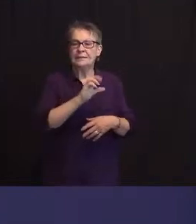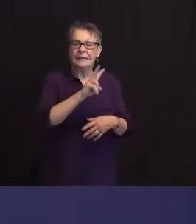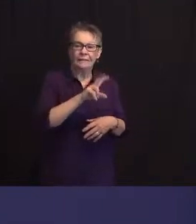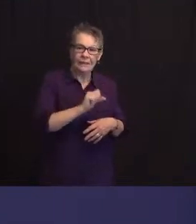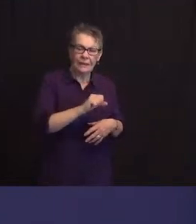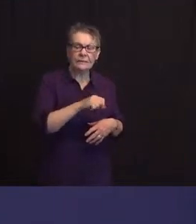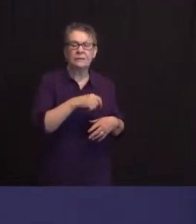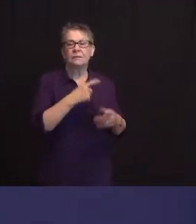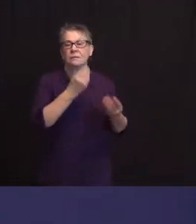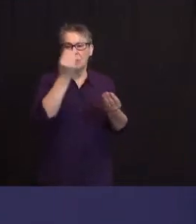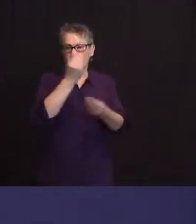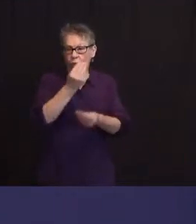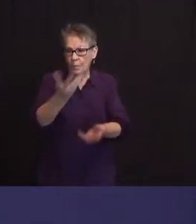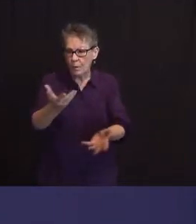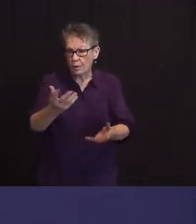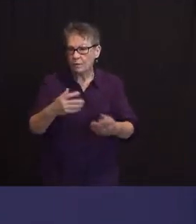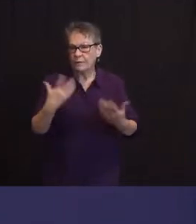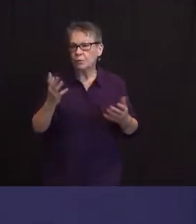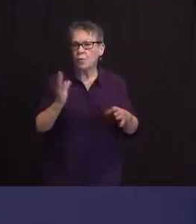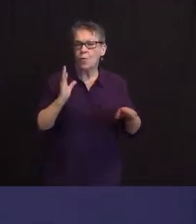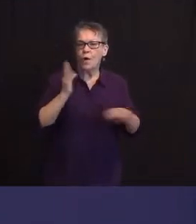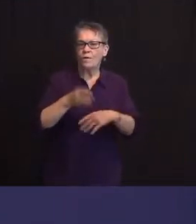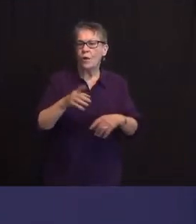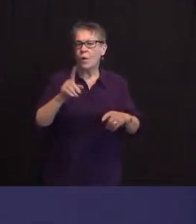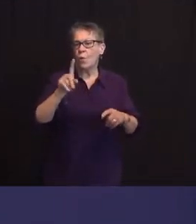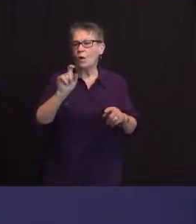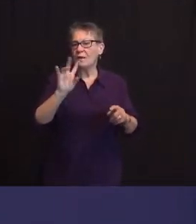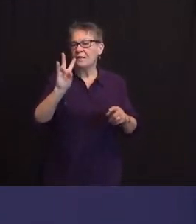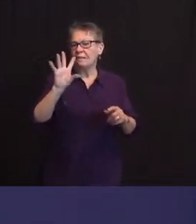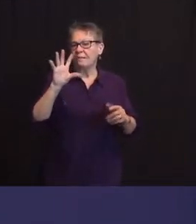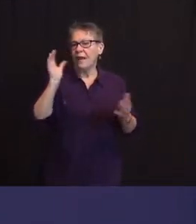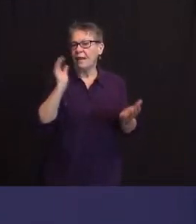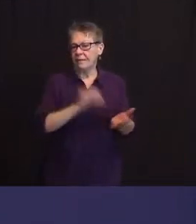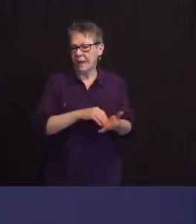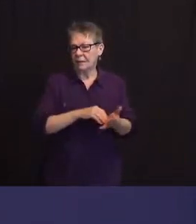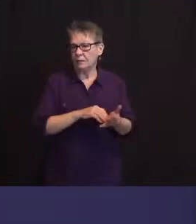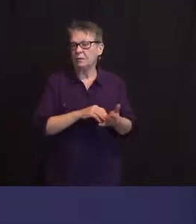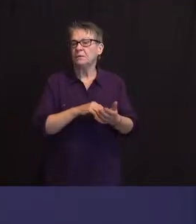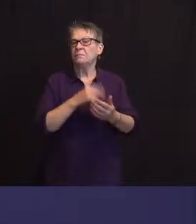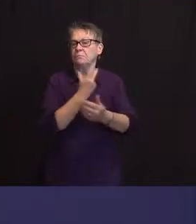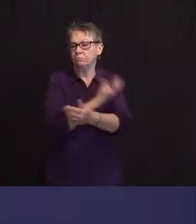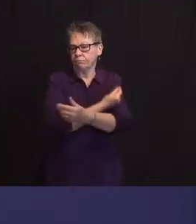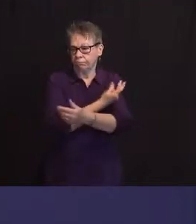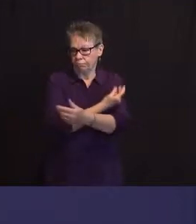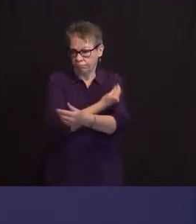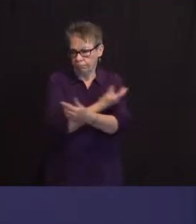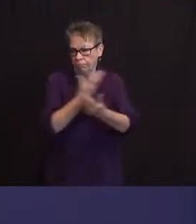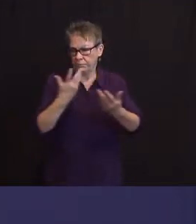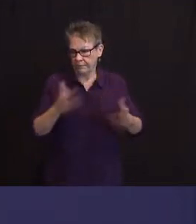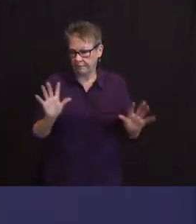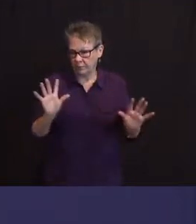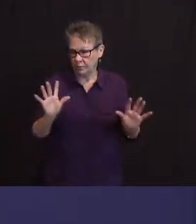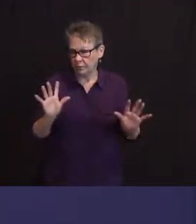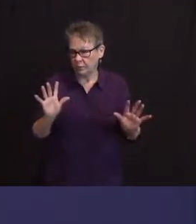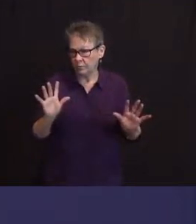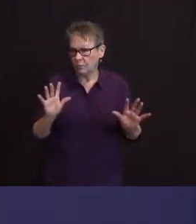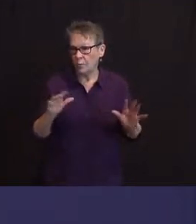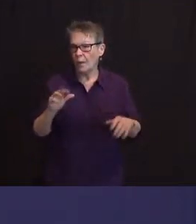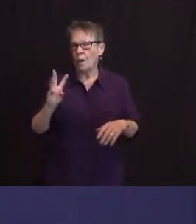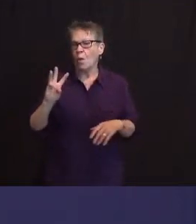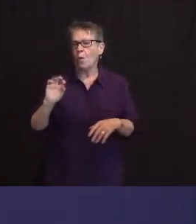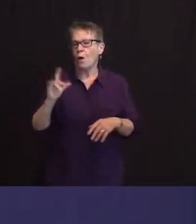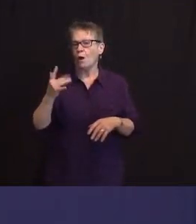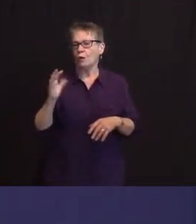a little bit over 165,000 doses administered, and Walgreens